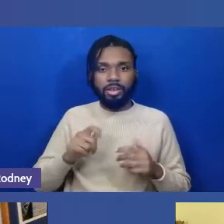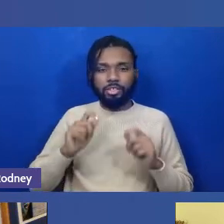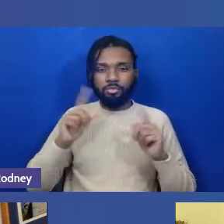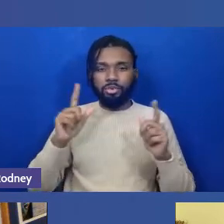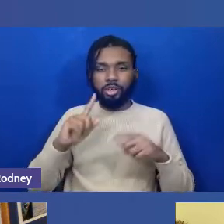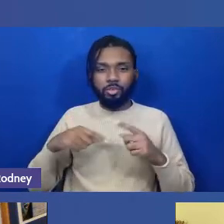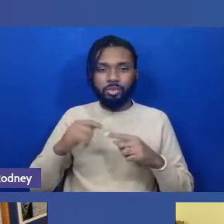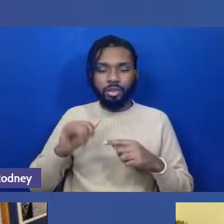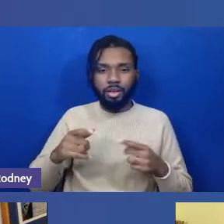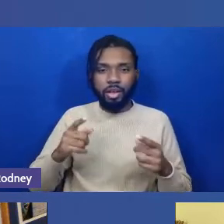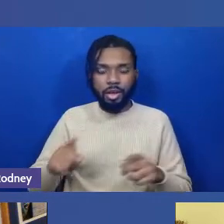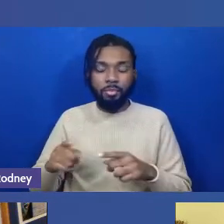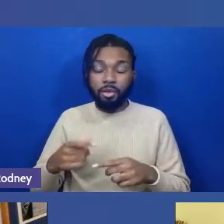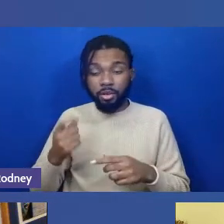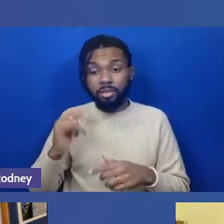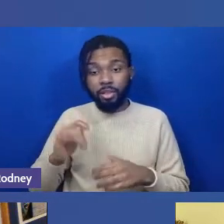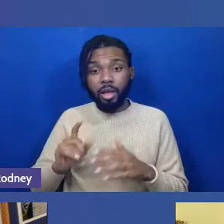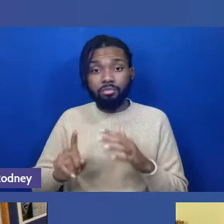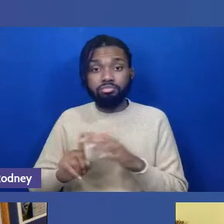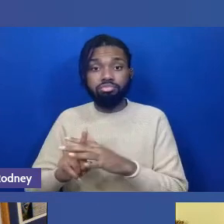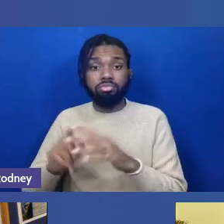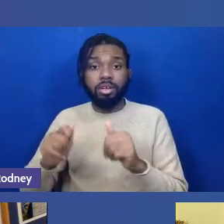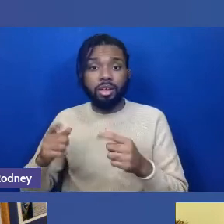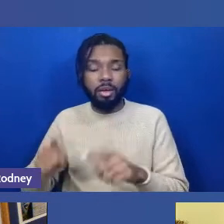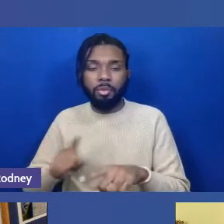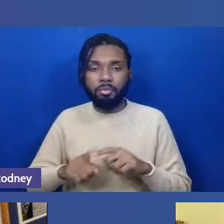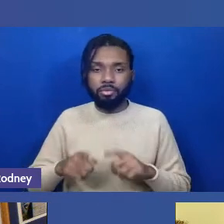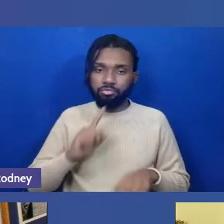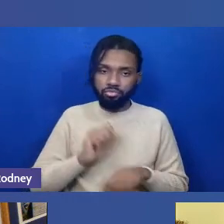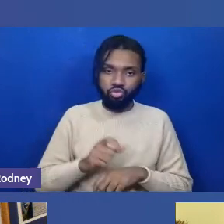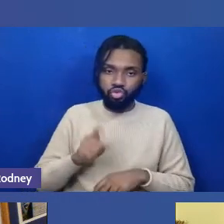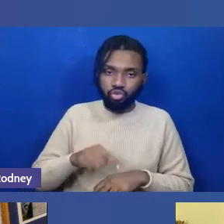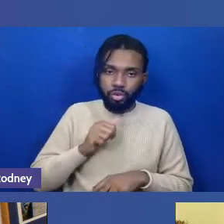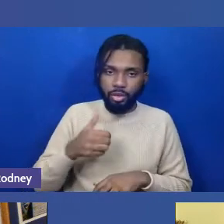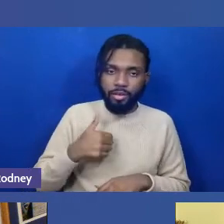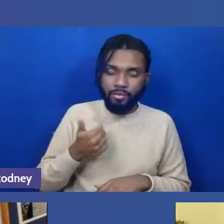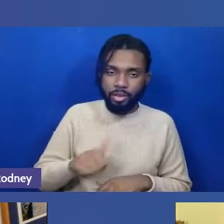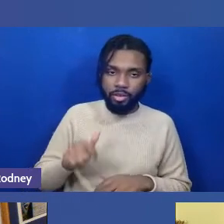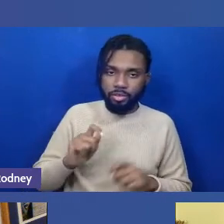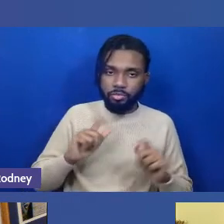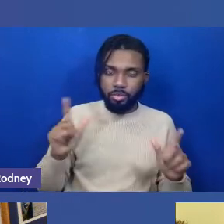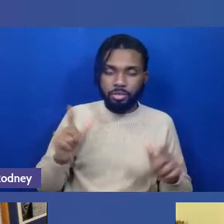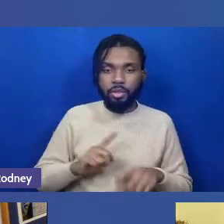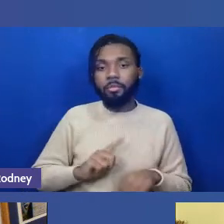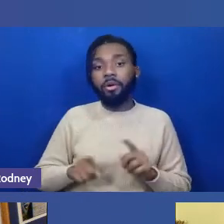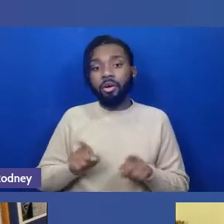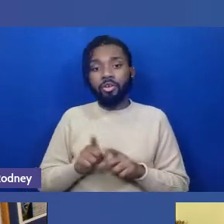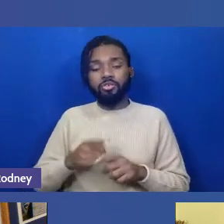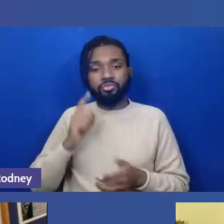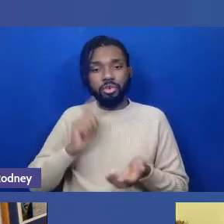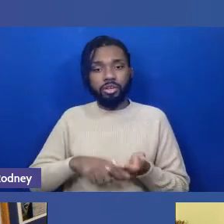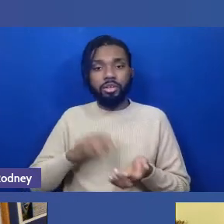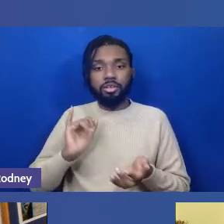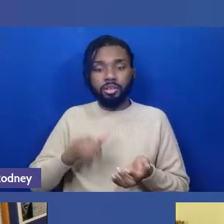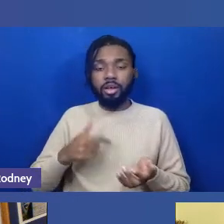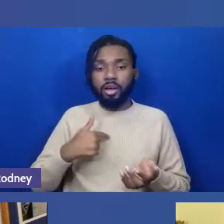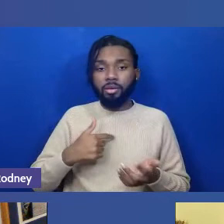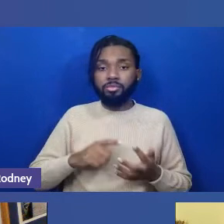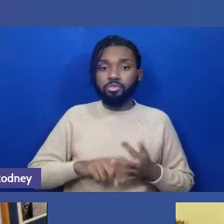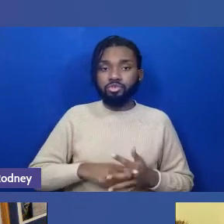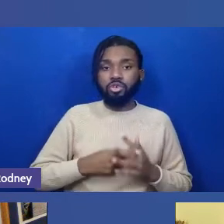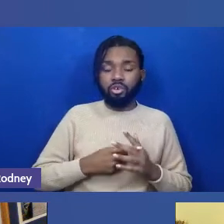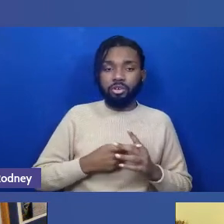difficult as they can be. There really shouldn't be surprises. And that's really particular to the fact that I'm very often starting from the seat of a work. You